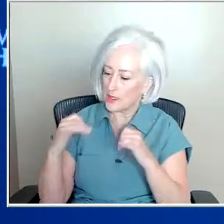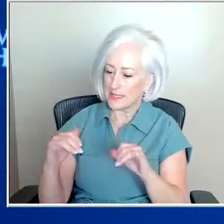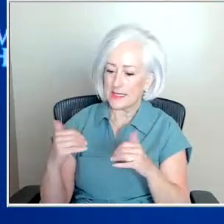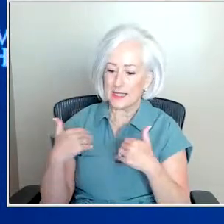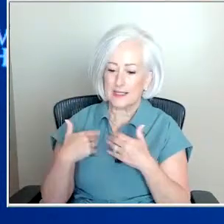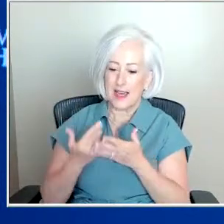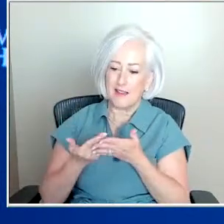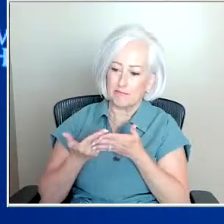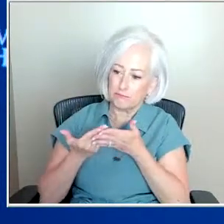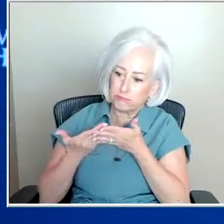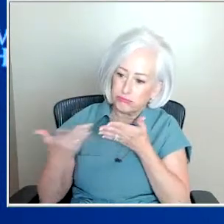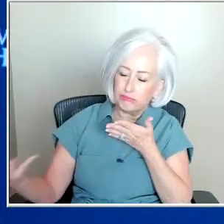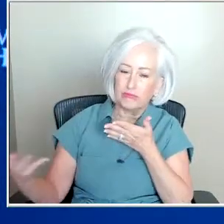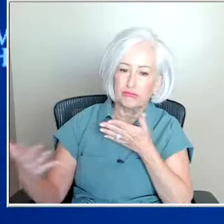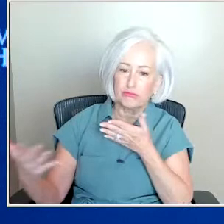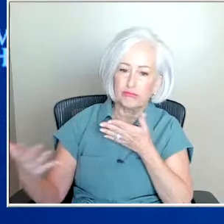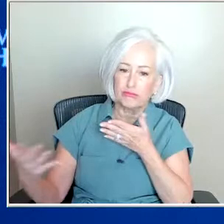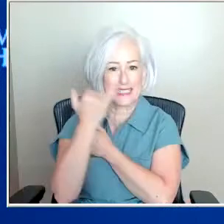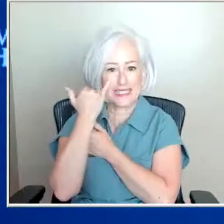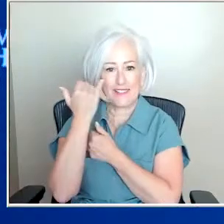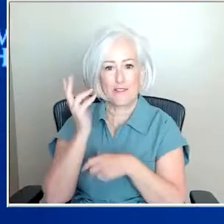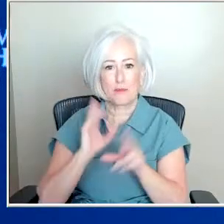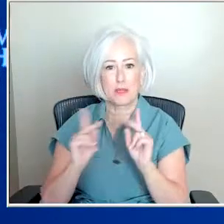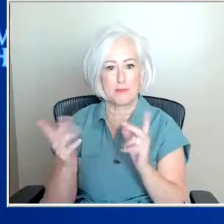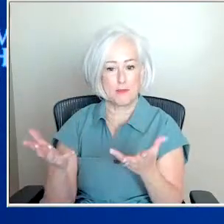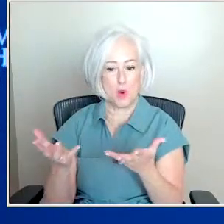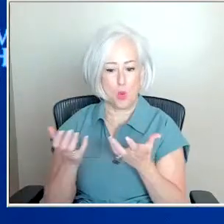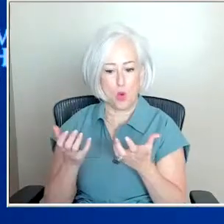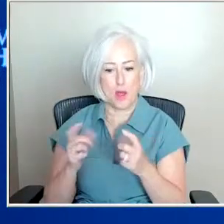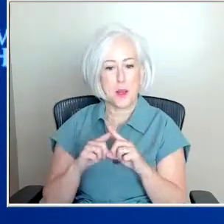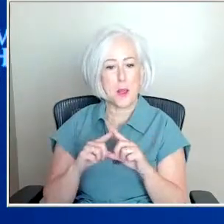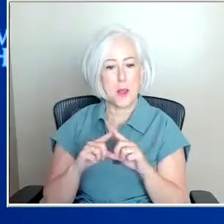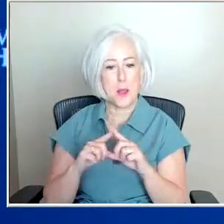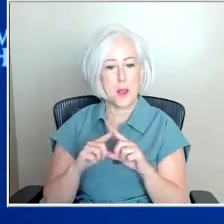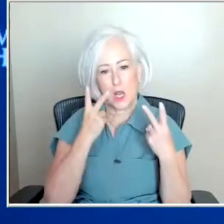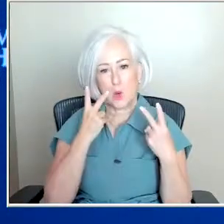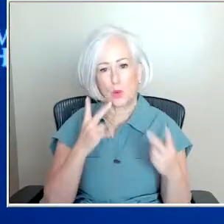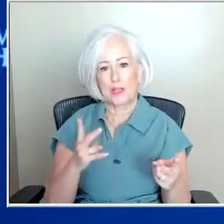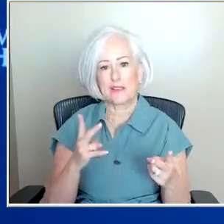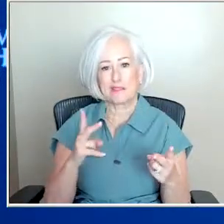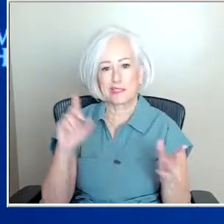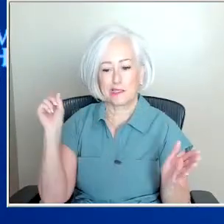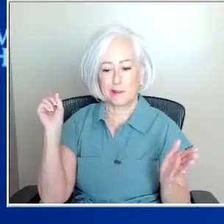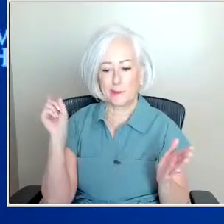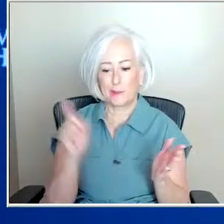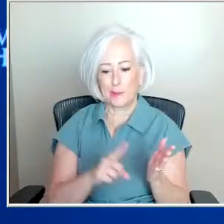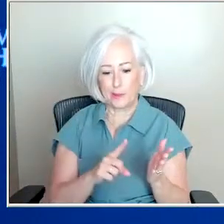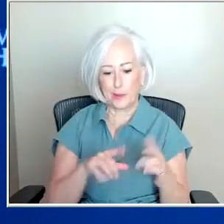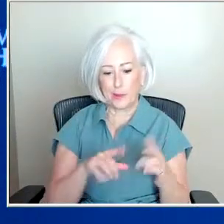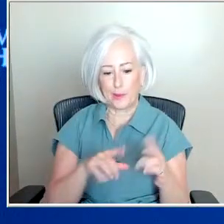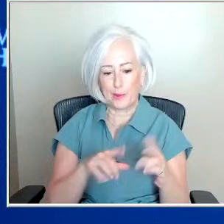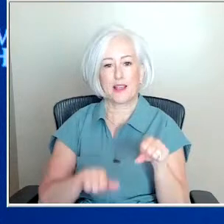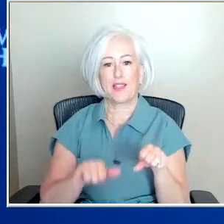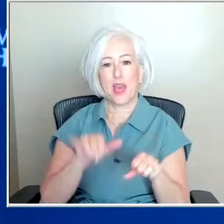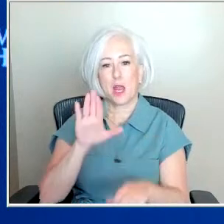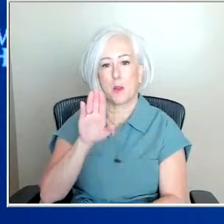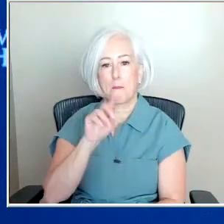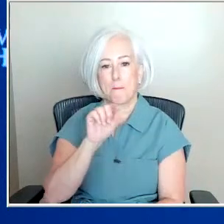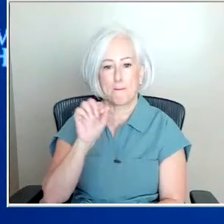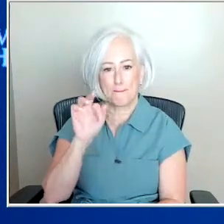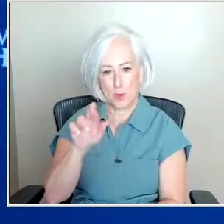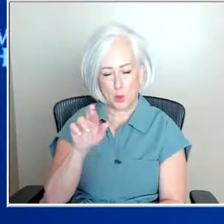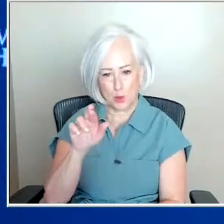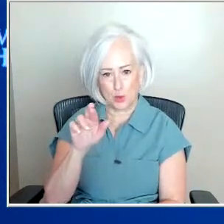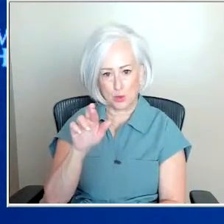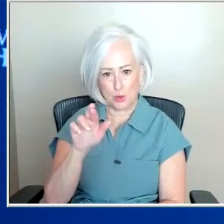although unfortunately, we have just seen a suboptimal uptake of those booster vaccines since they were since